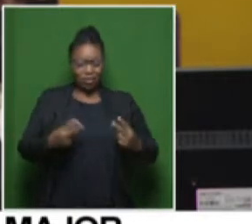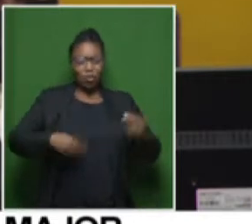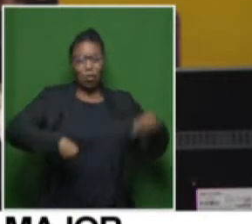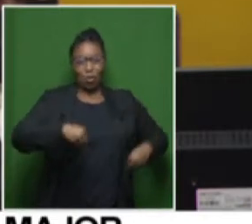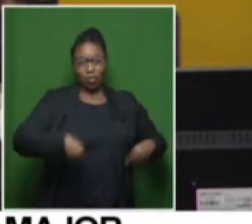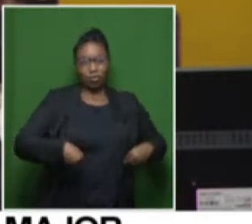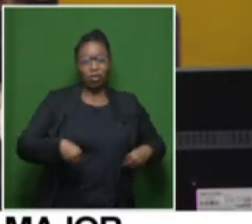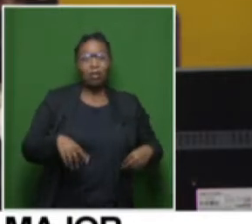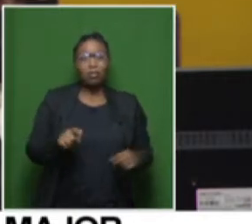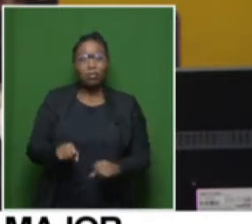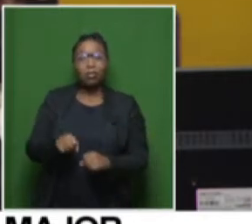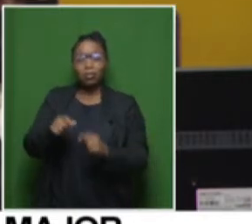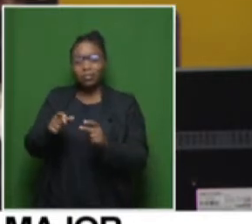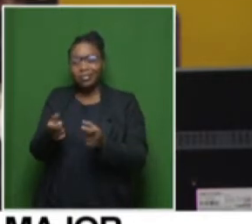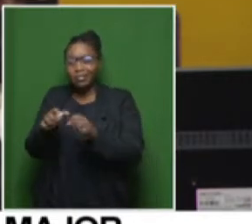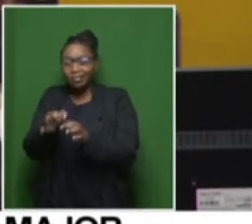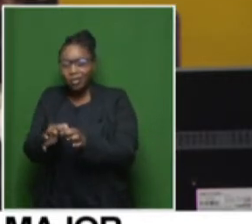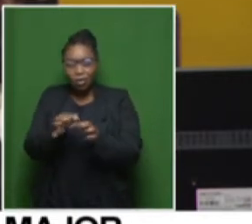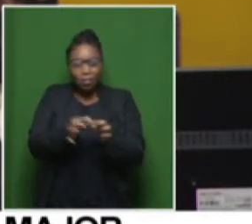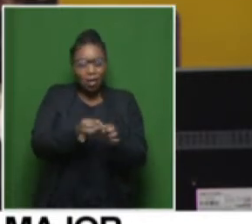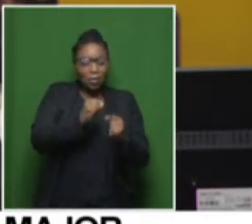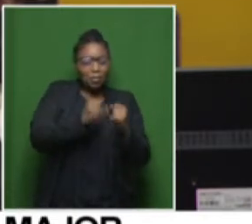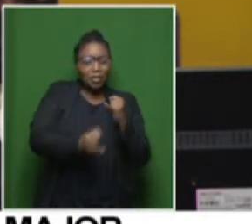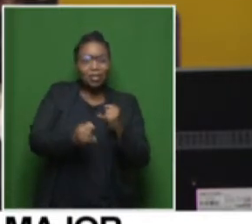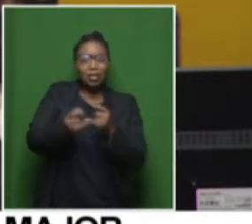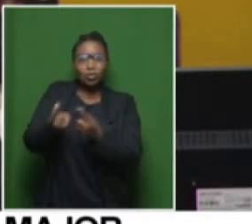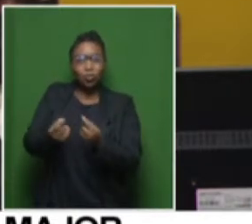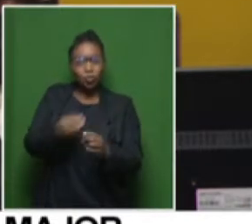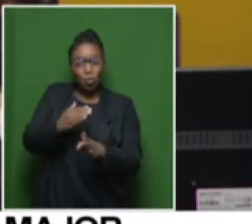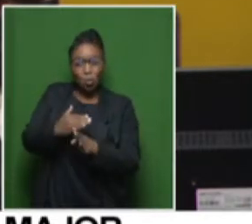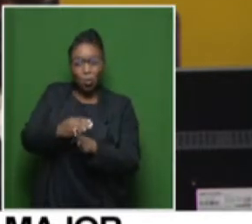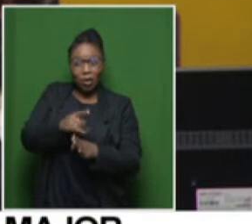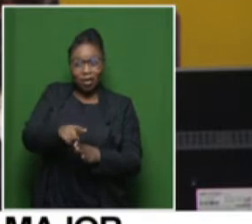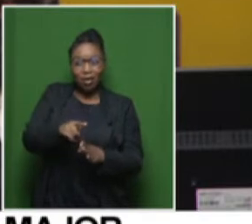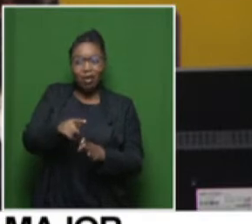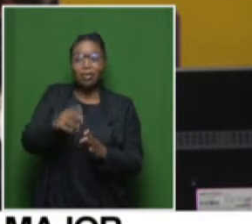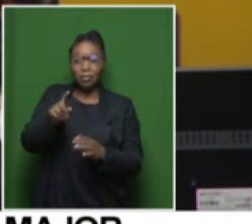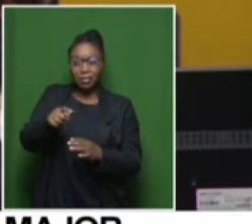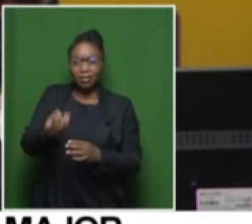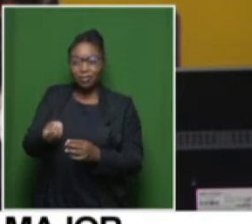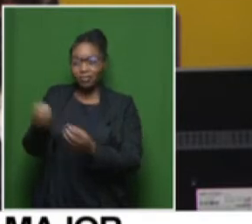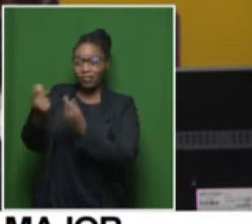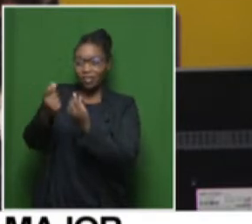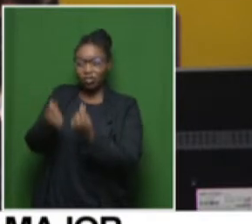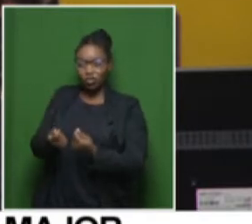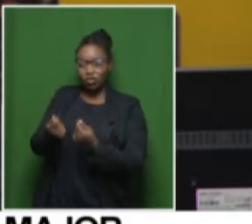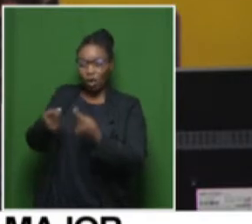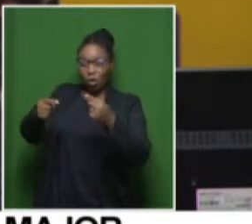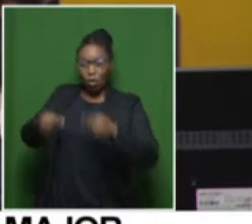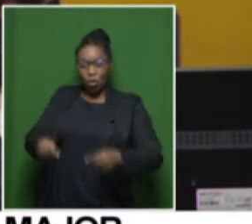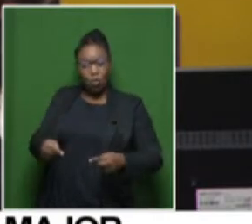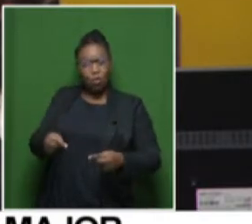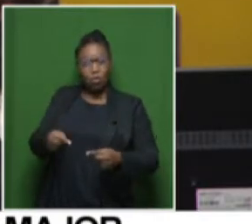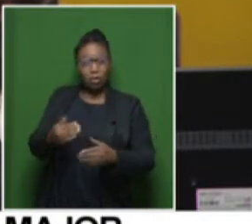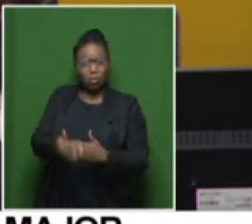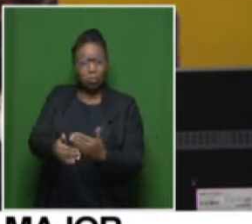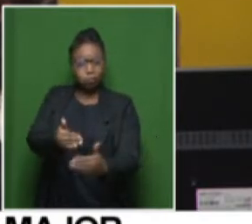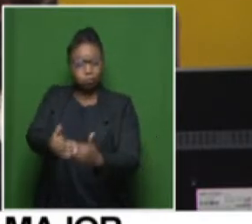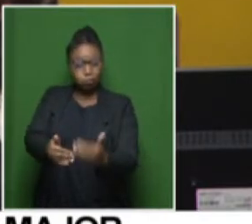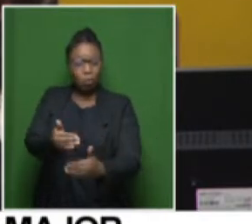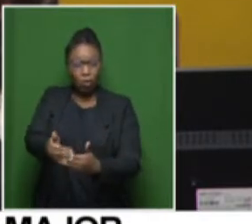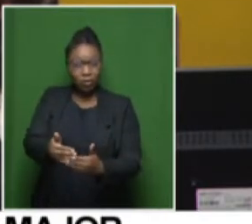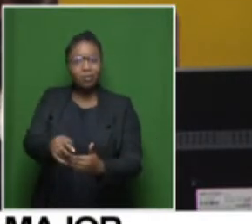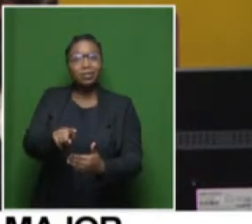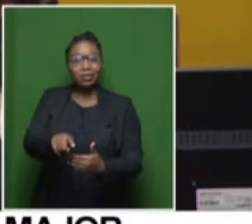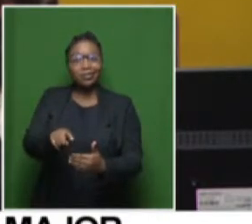transparent disclosures of minor transgression, but outside the financial audit process. As I indicated last year, the public procurement